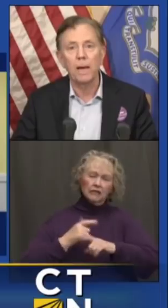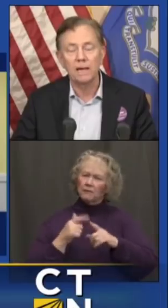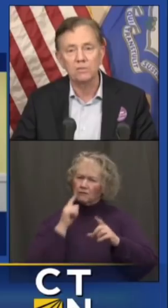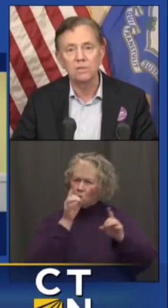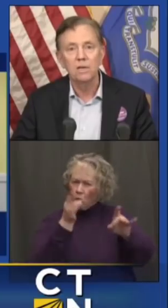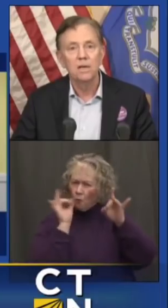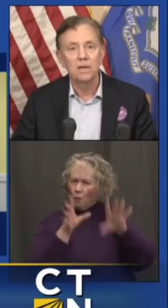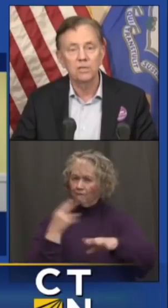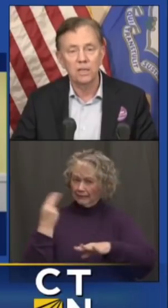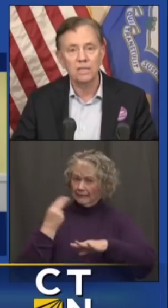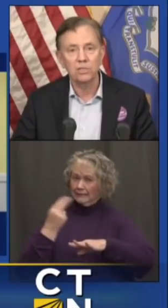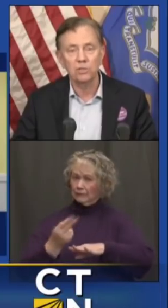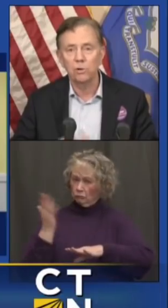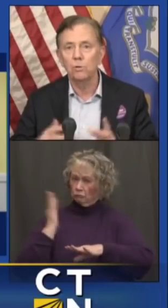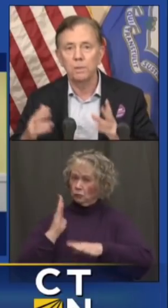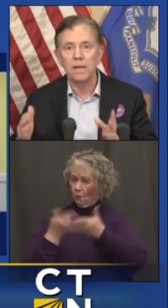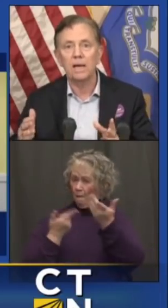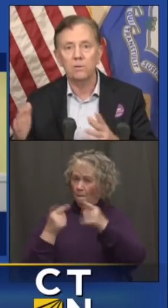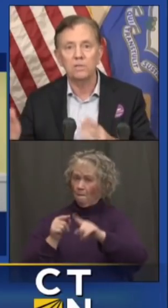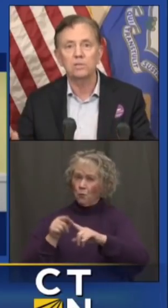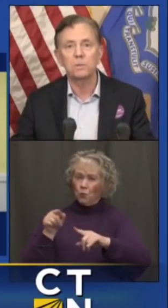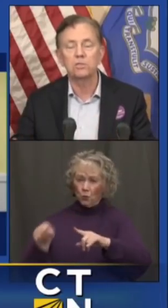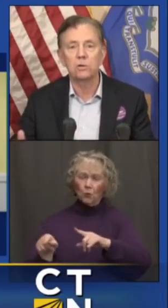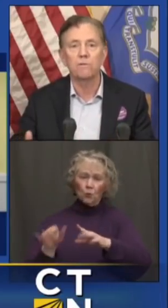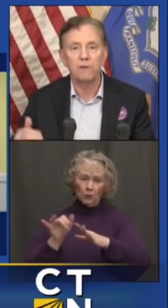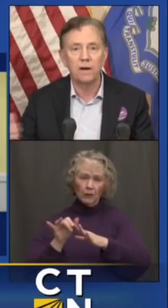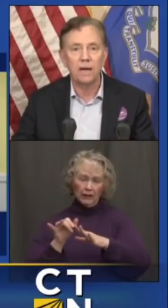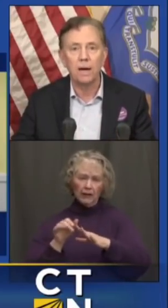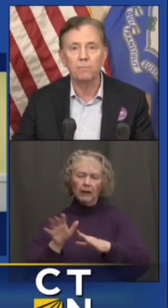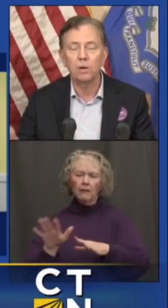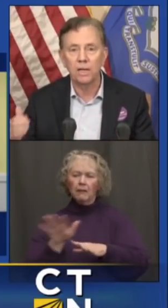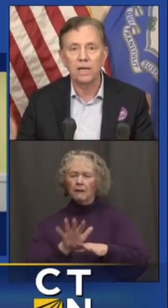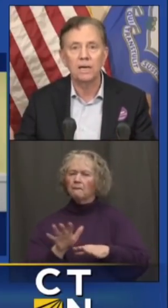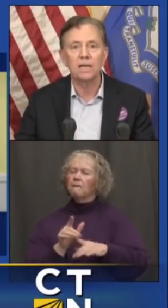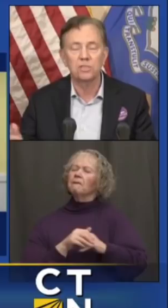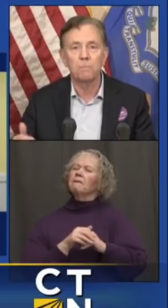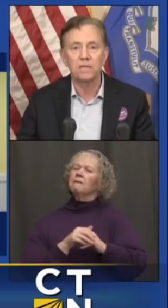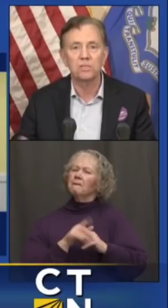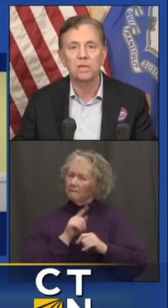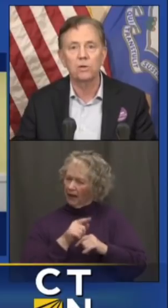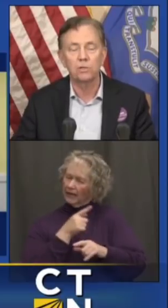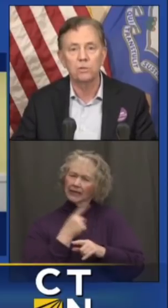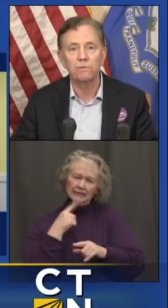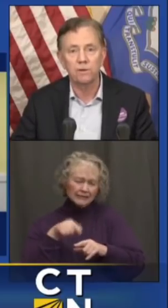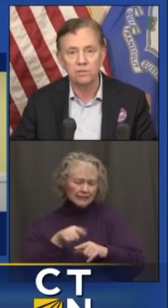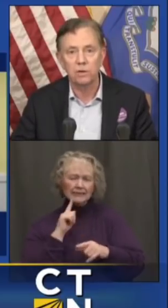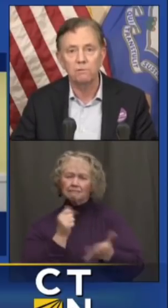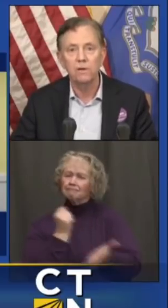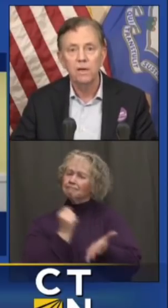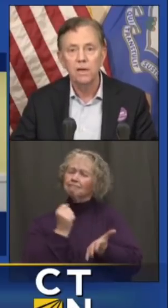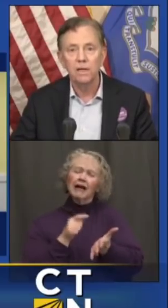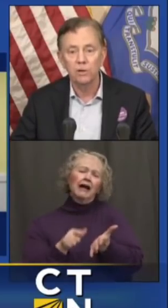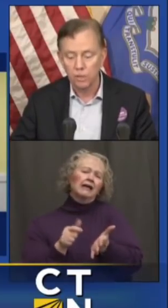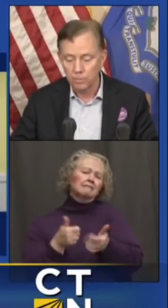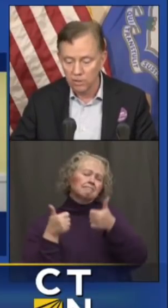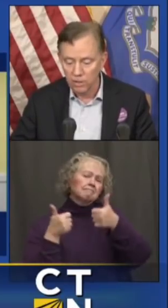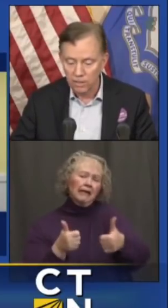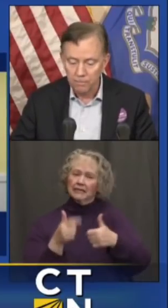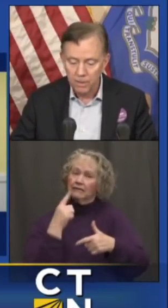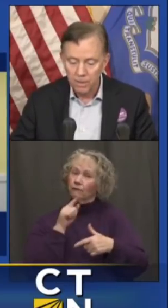the past. And he said, that's true, but now this has been certified. I'm looking at it. It's the best thing you can do for yourself and